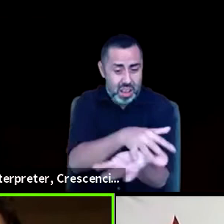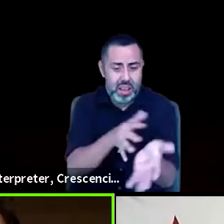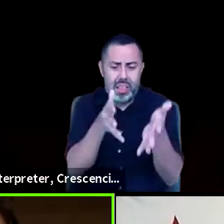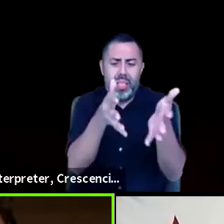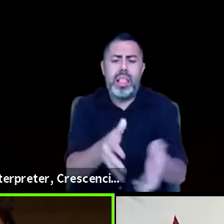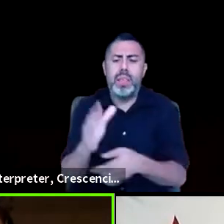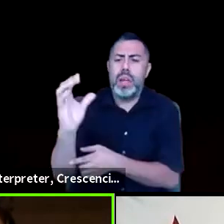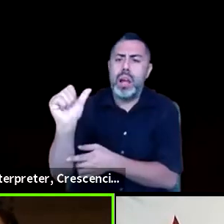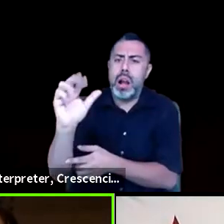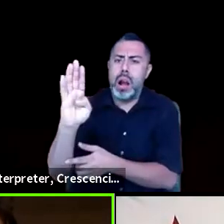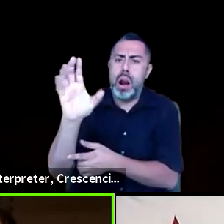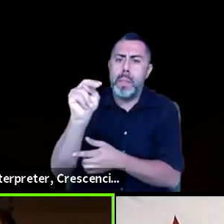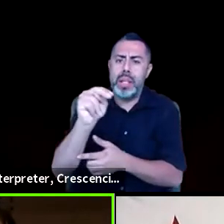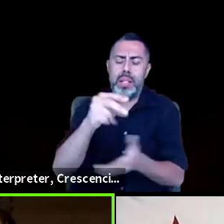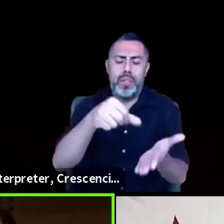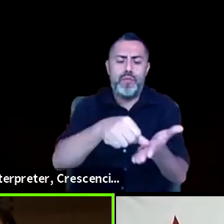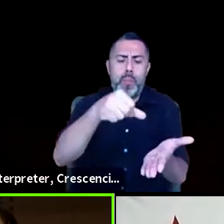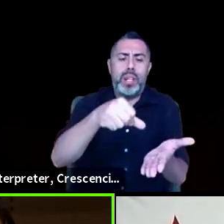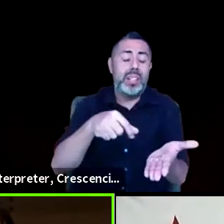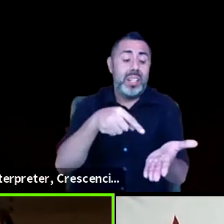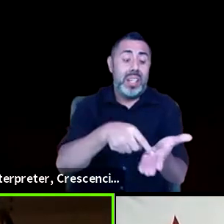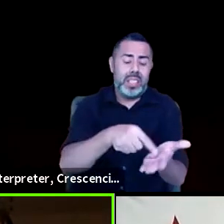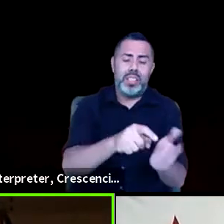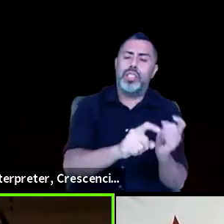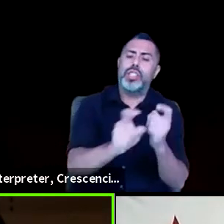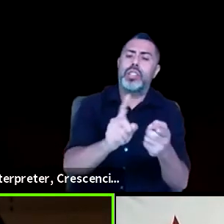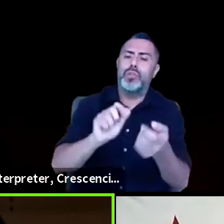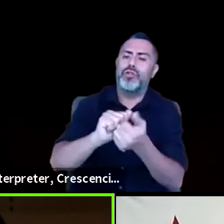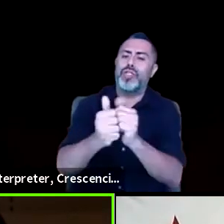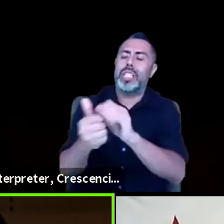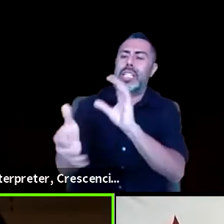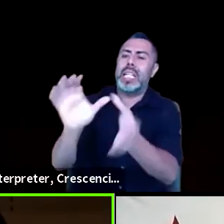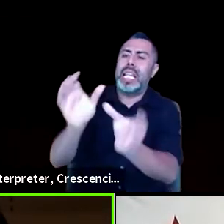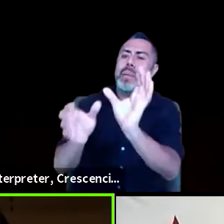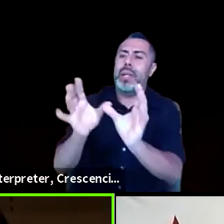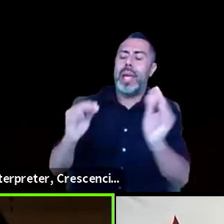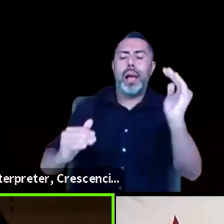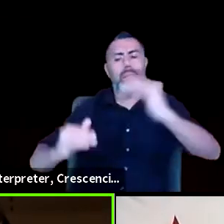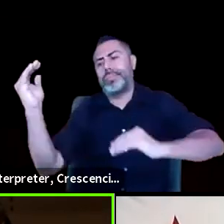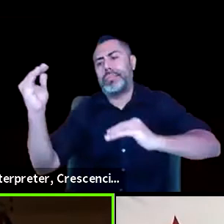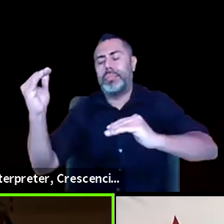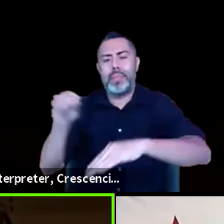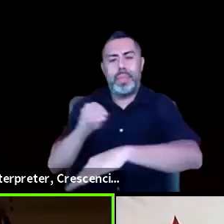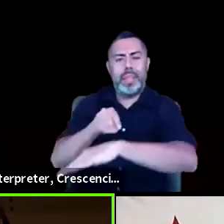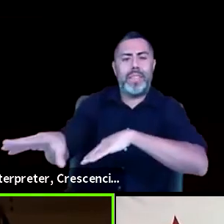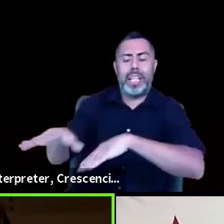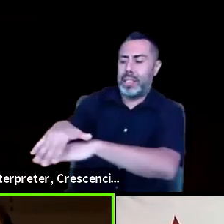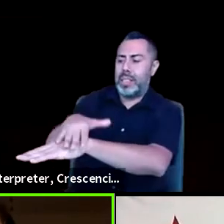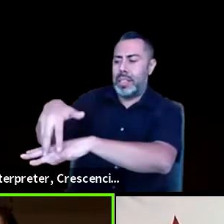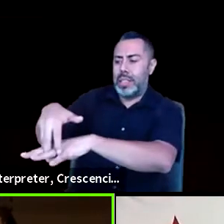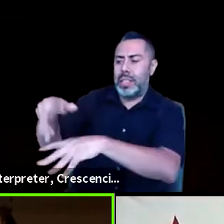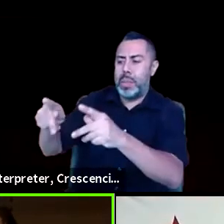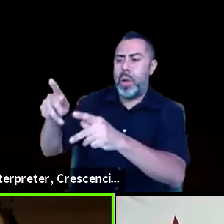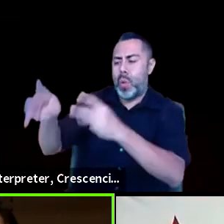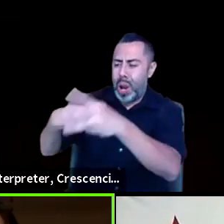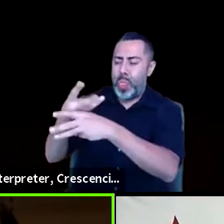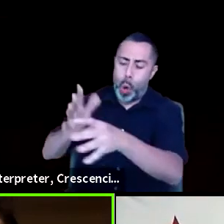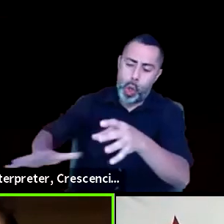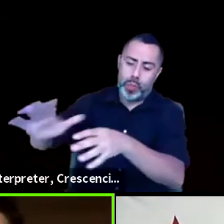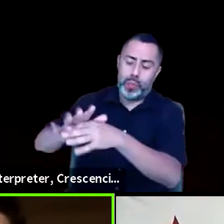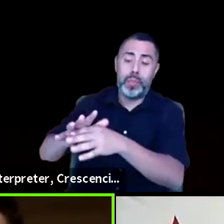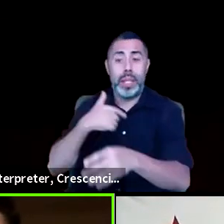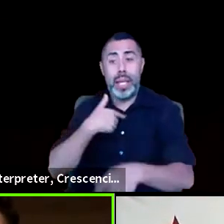contributing to changing climates that disproportionately affect Indigenous peoples worldwide. I invite you to join